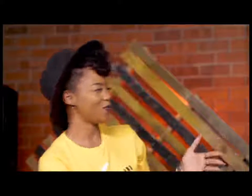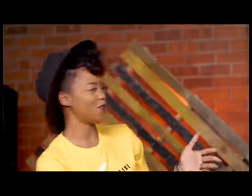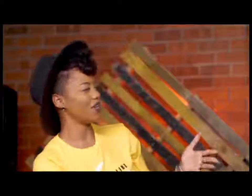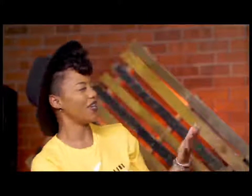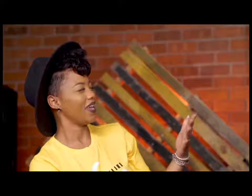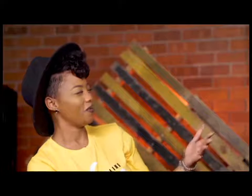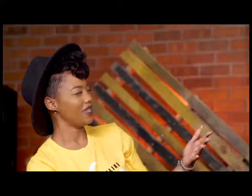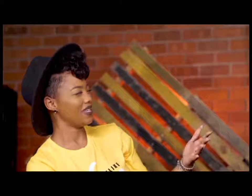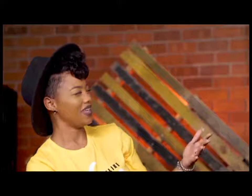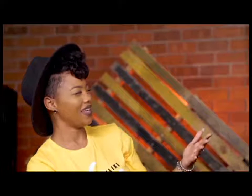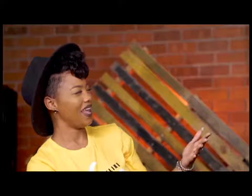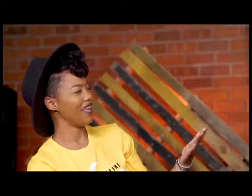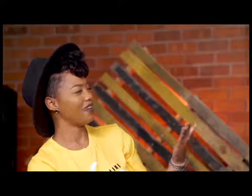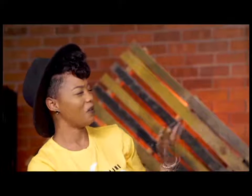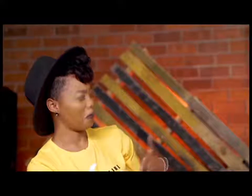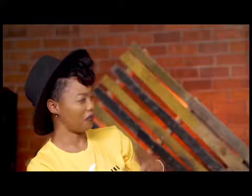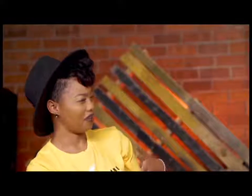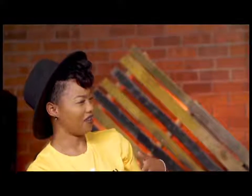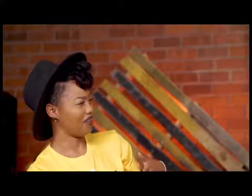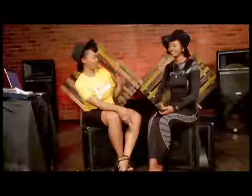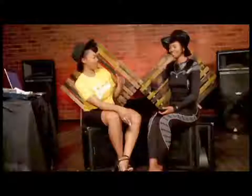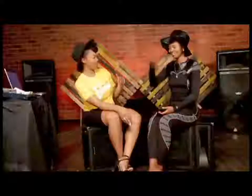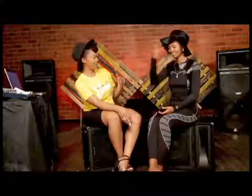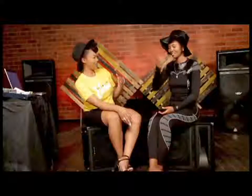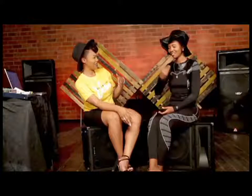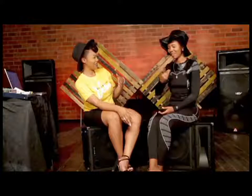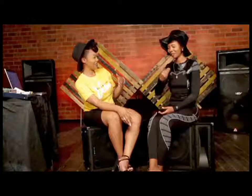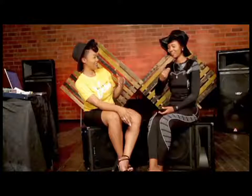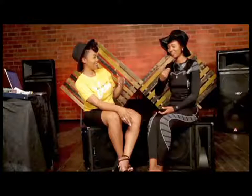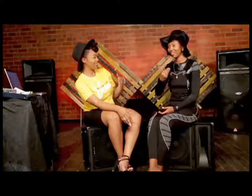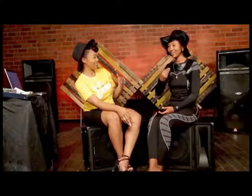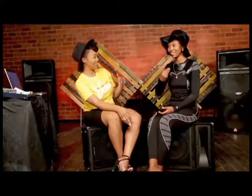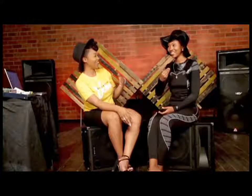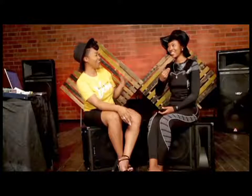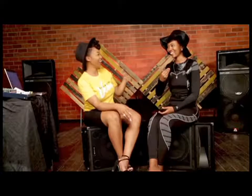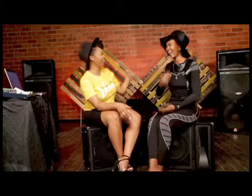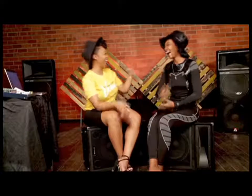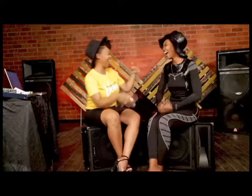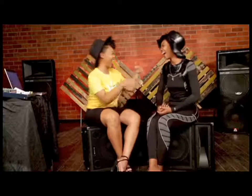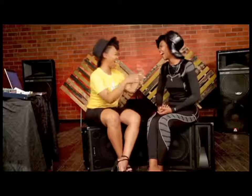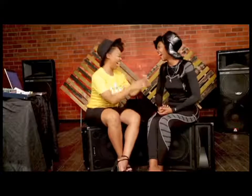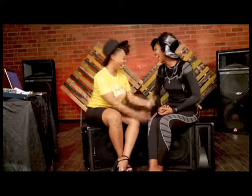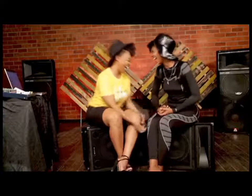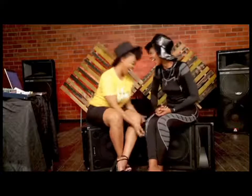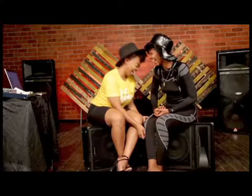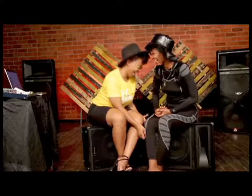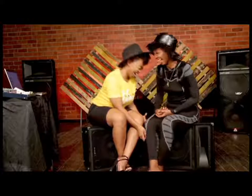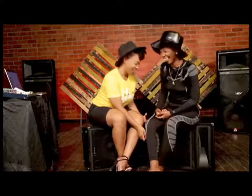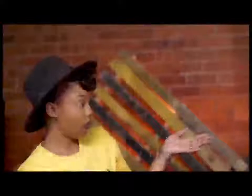is the difference between an MC and a rapper? I don't even know myself.